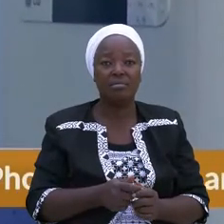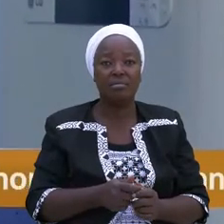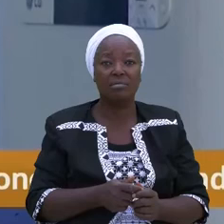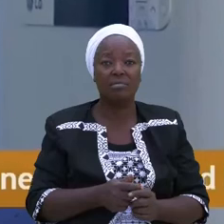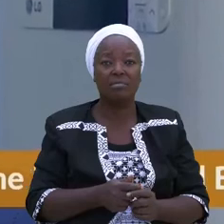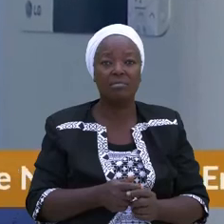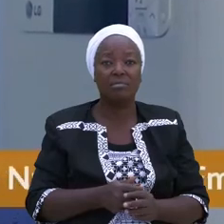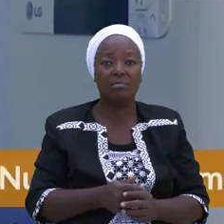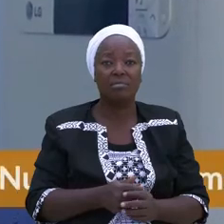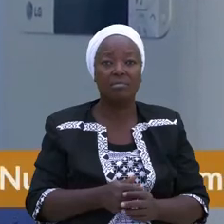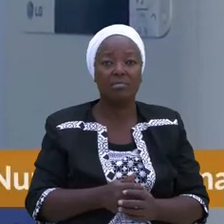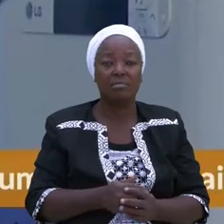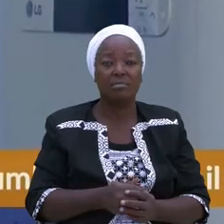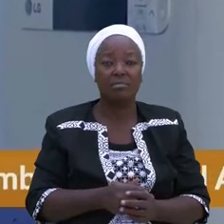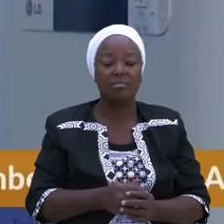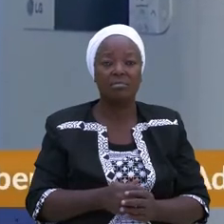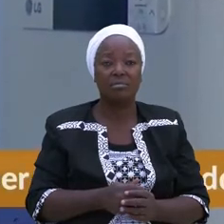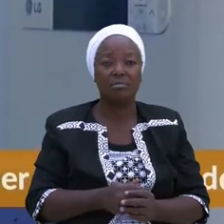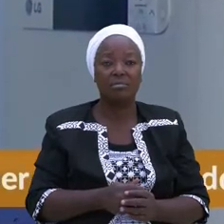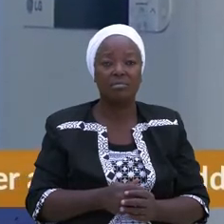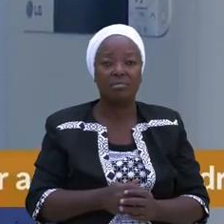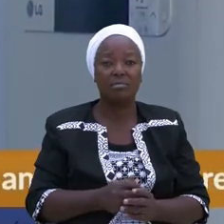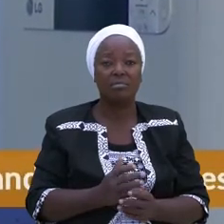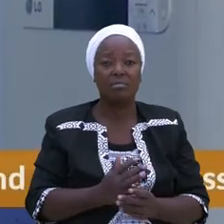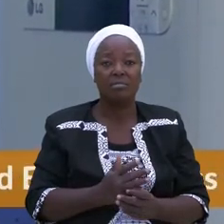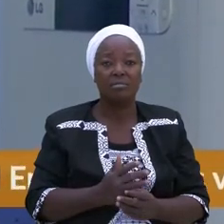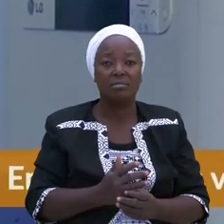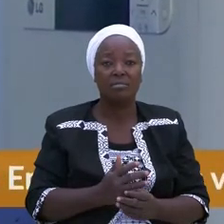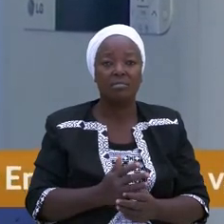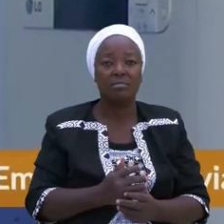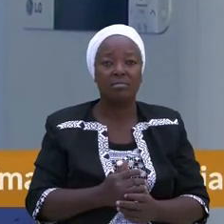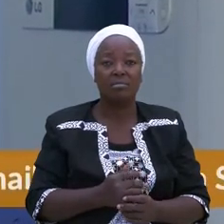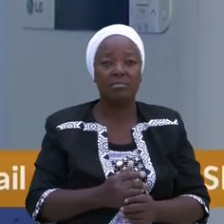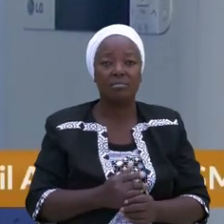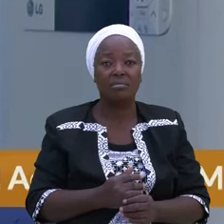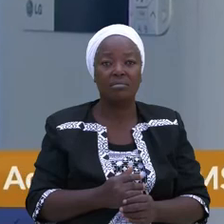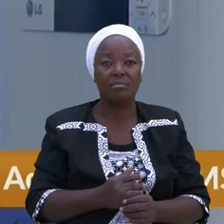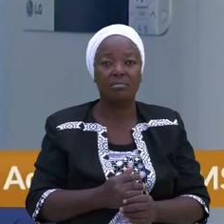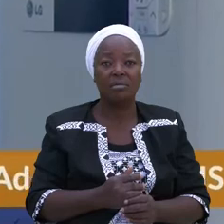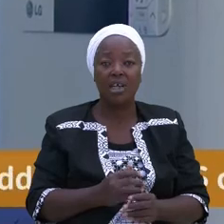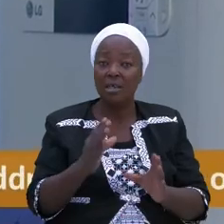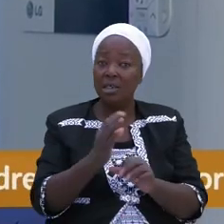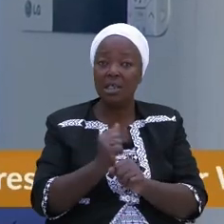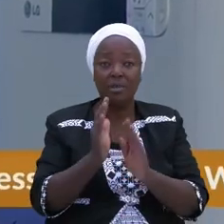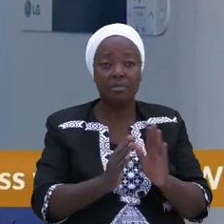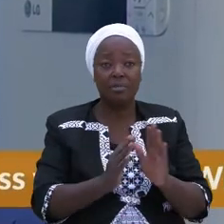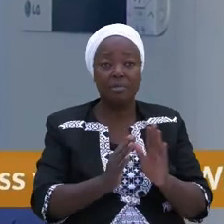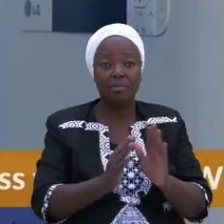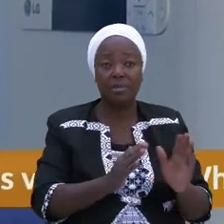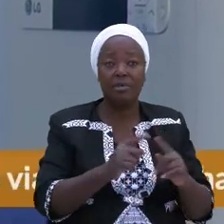Those of us far away there, you can hand over the slips to the leader.